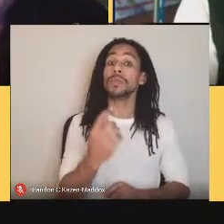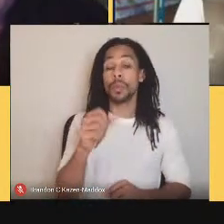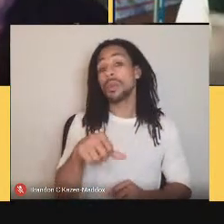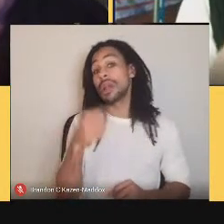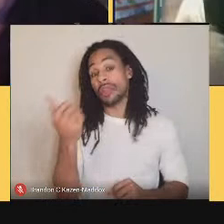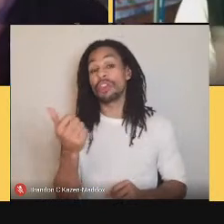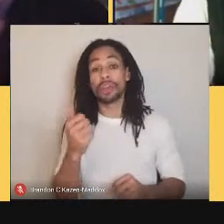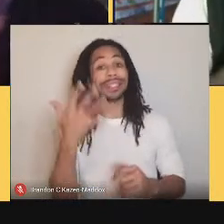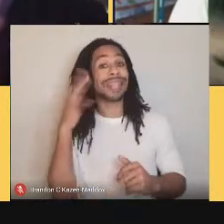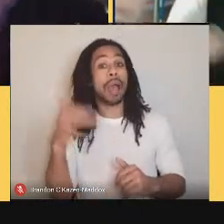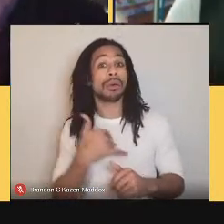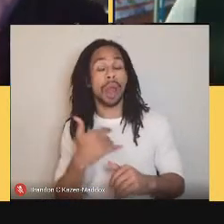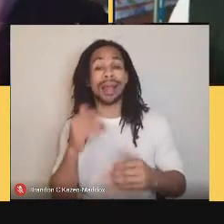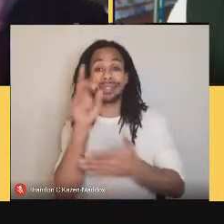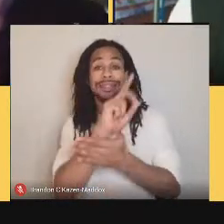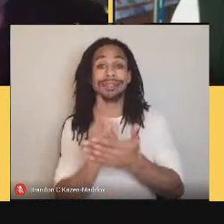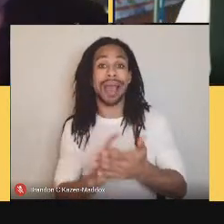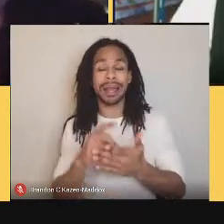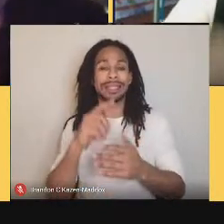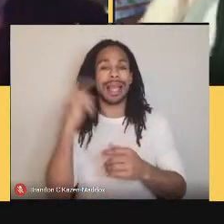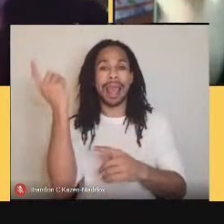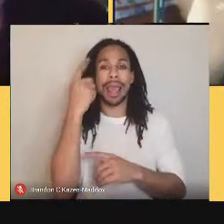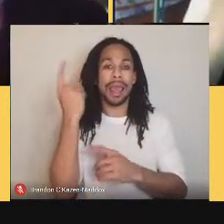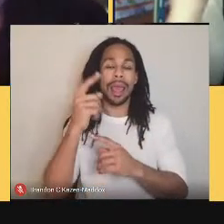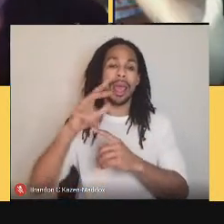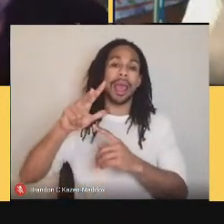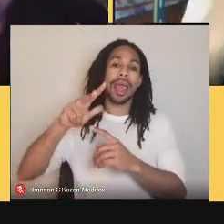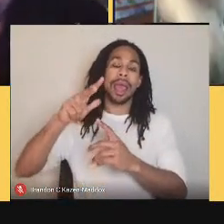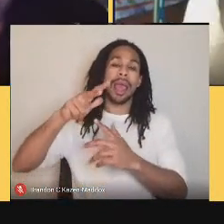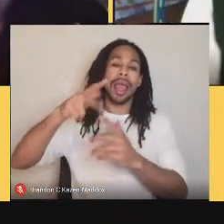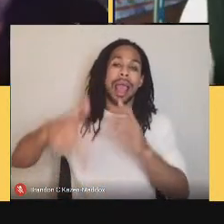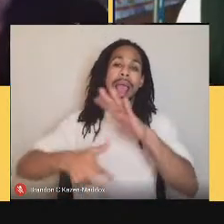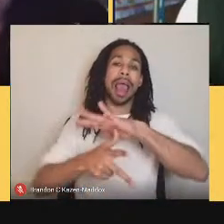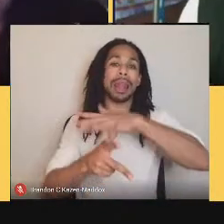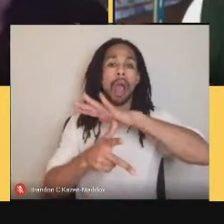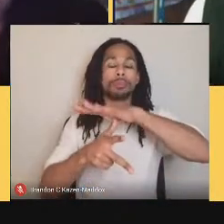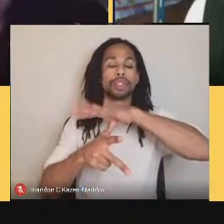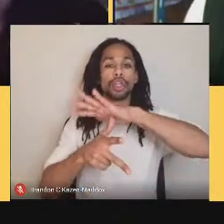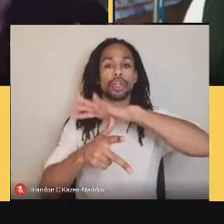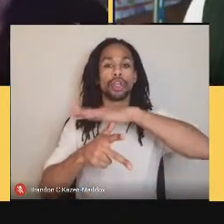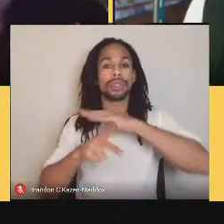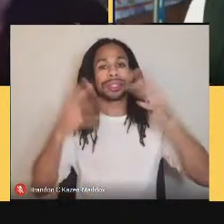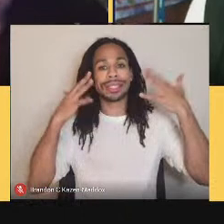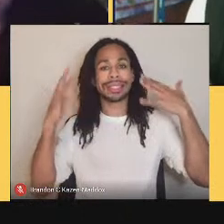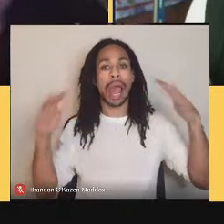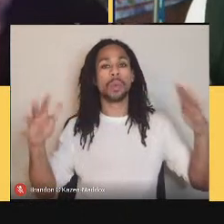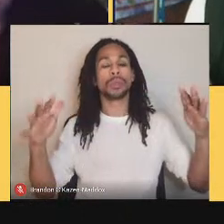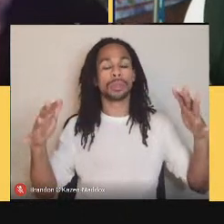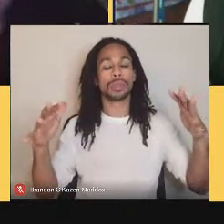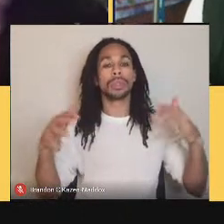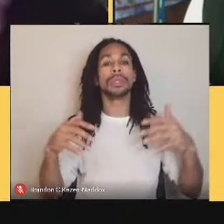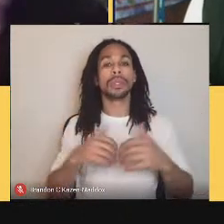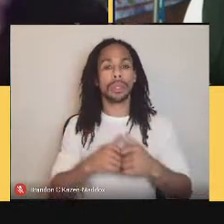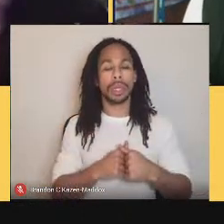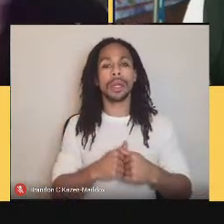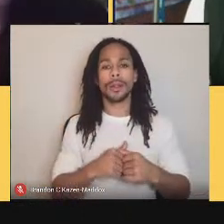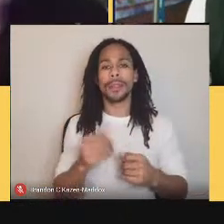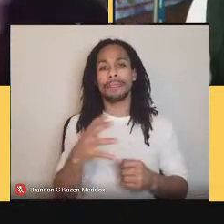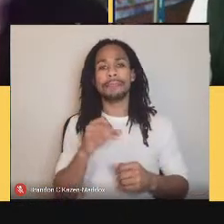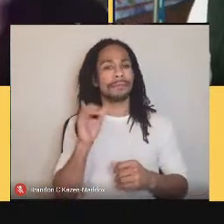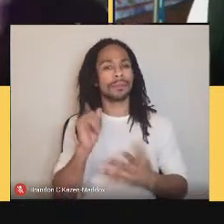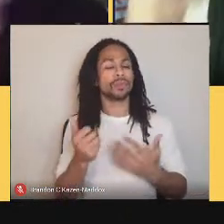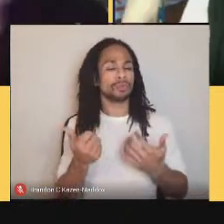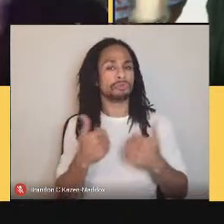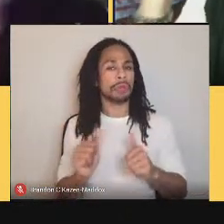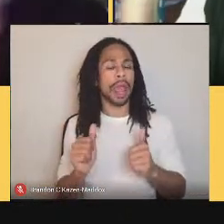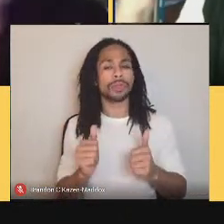helicopter sound that I designed in my synth program, that just, right? to try to emulate